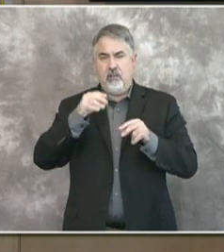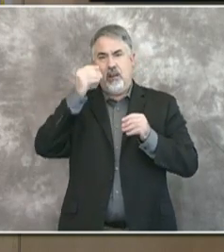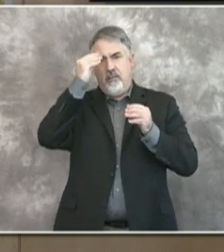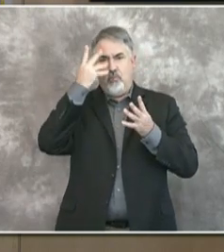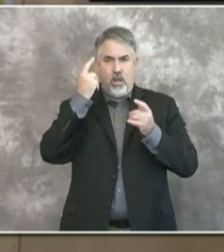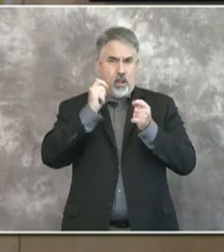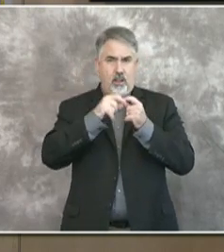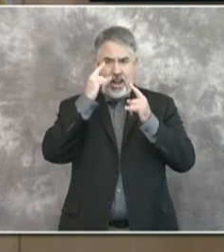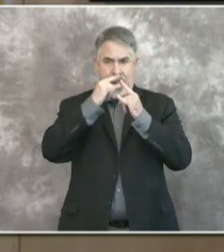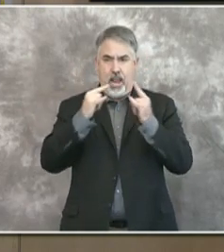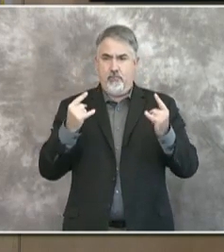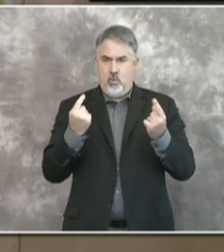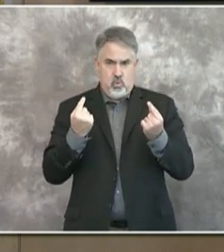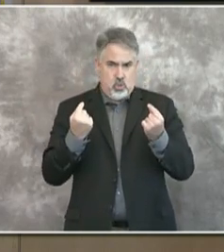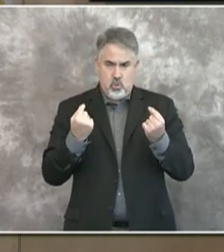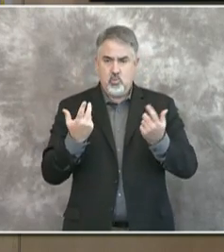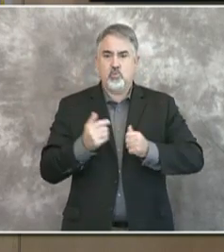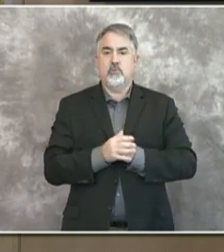www.sdparks.org.